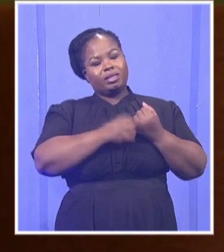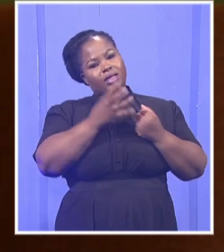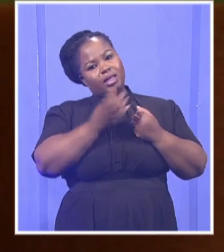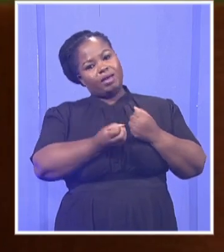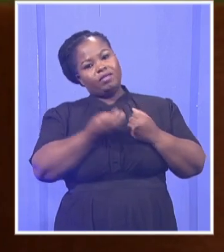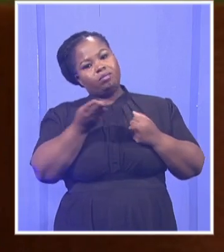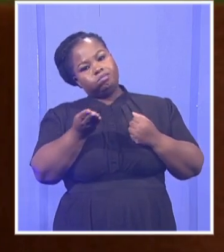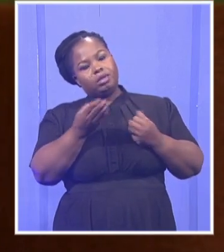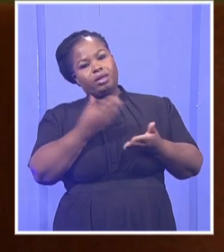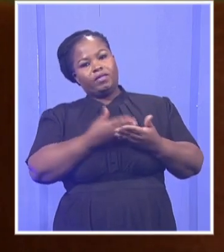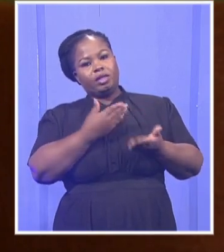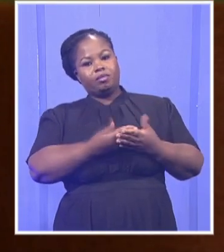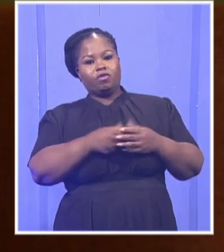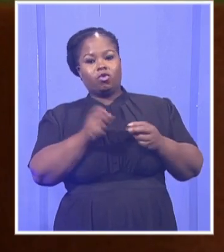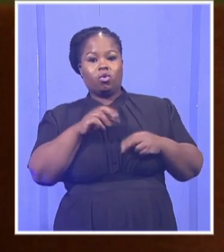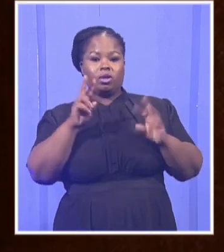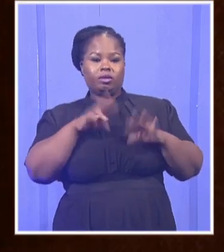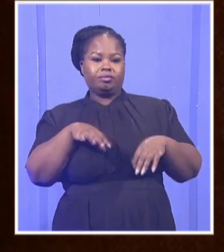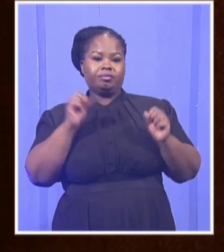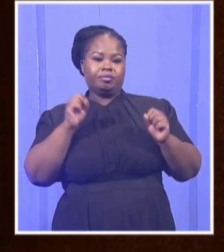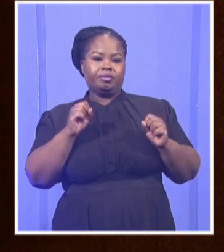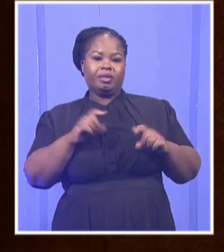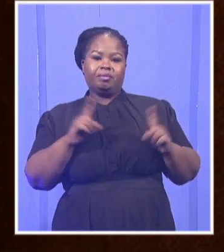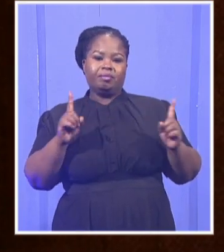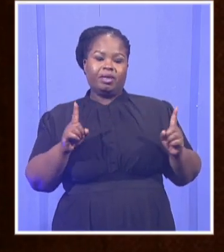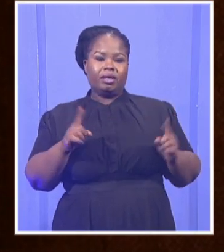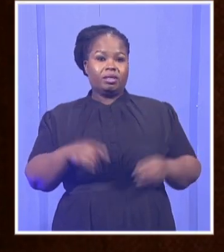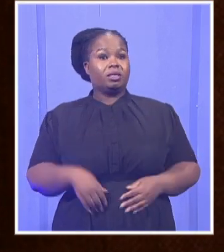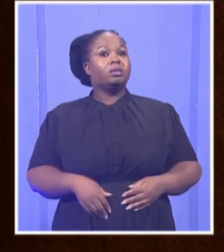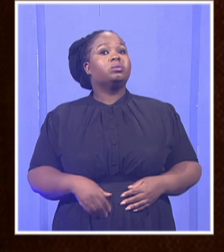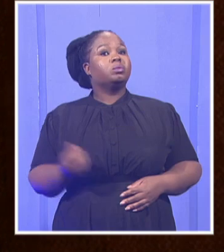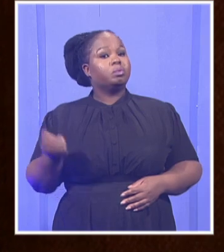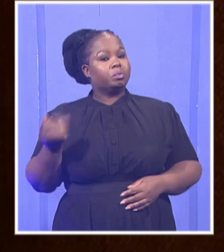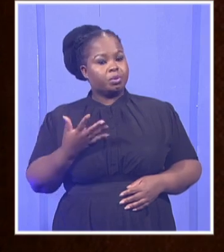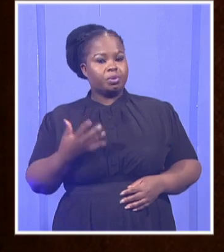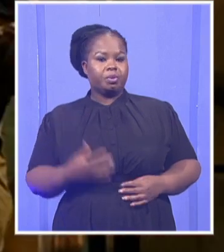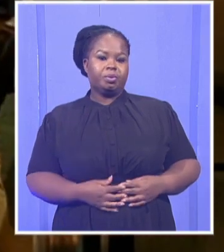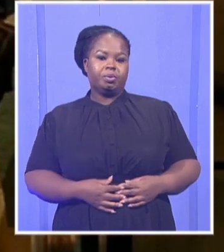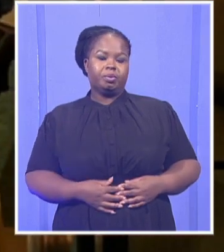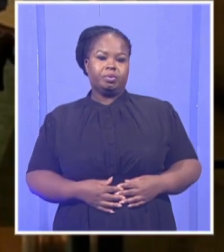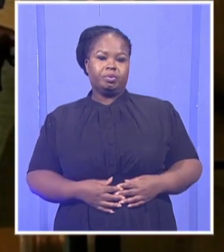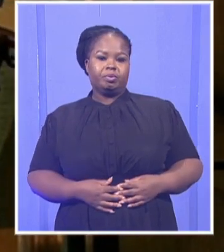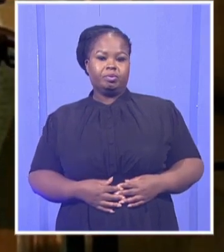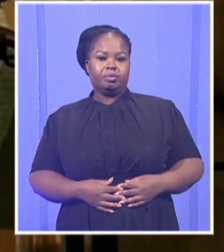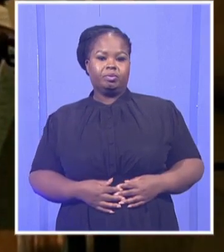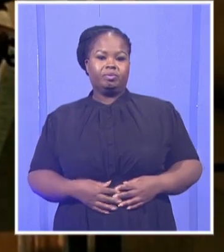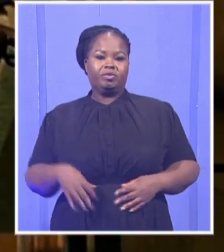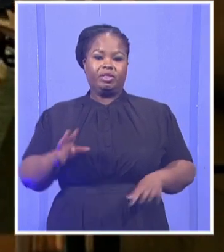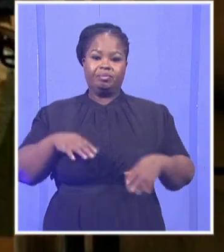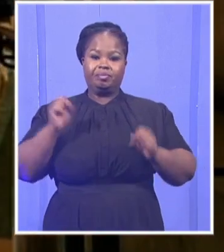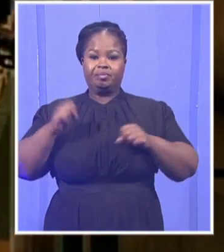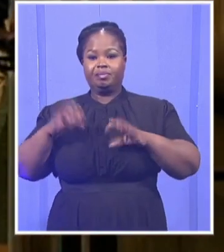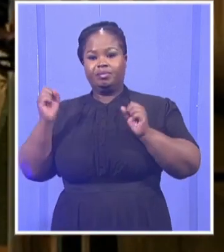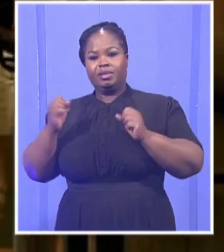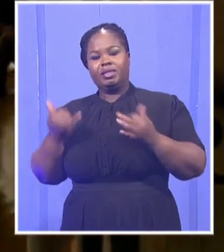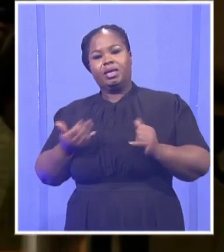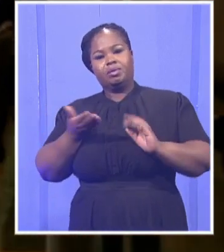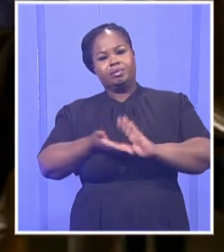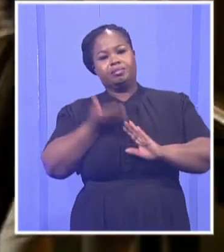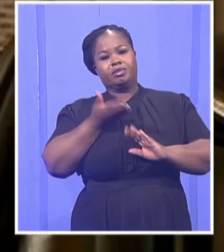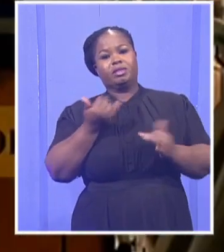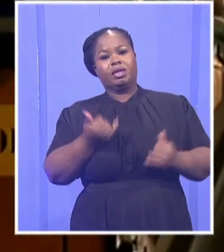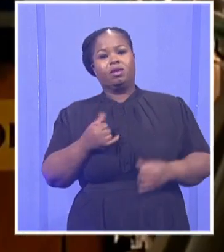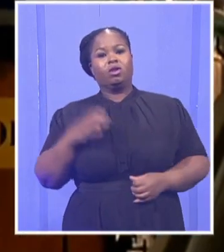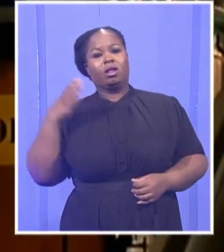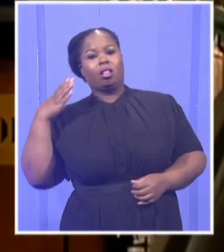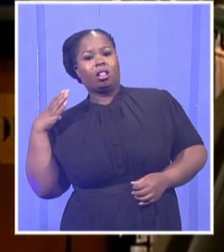is available for power outages, it comes with a high price tag. Rolling blackouts have increased the workload